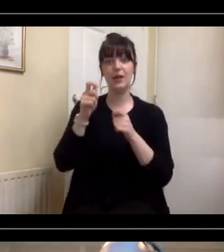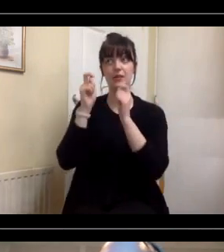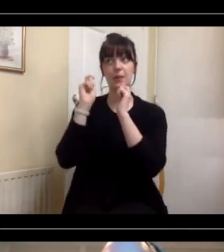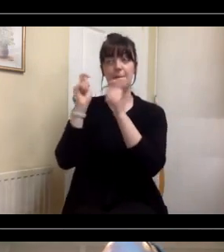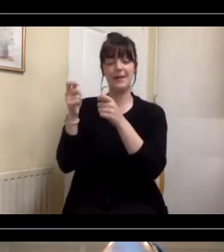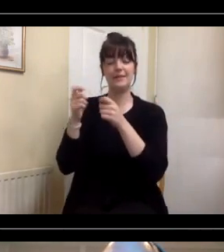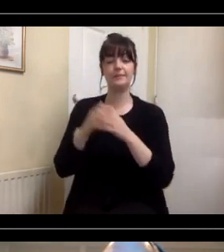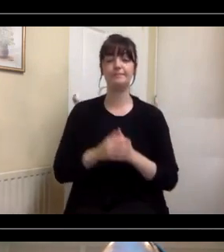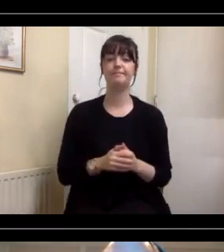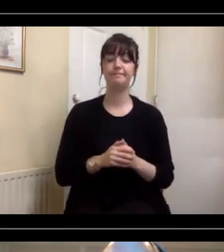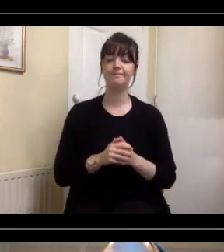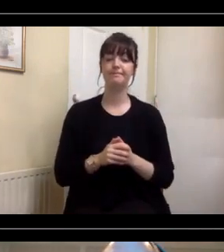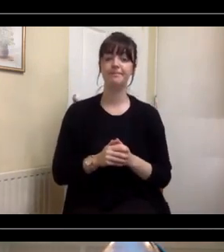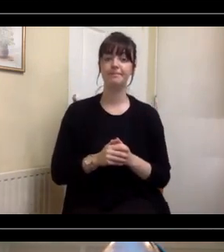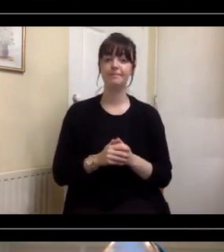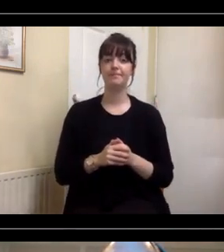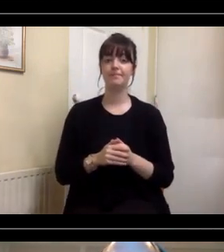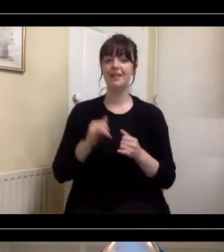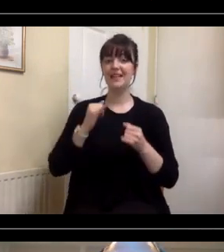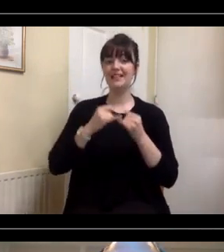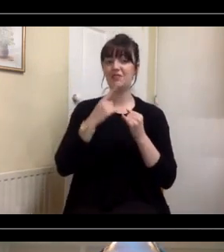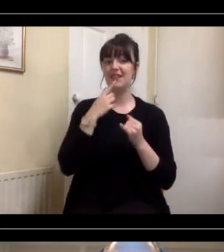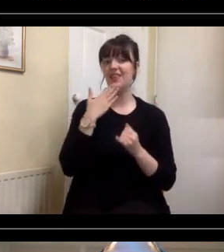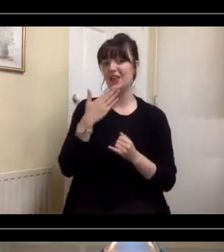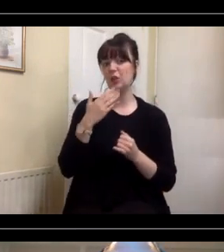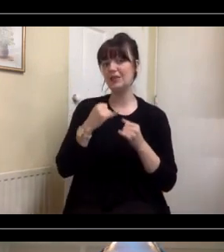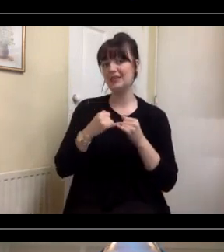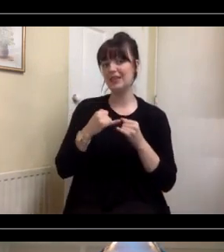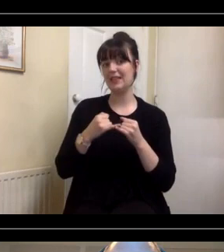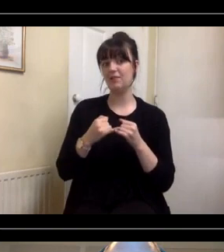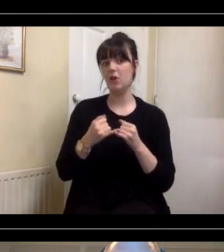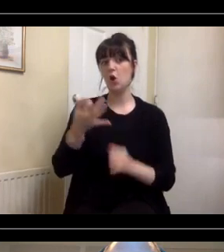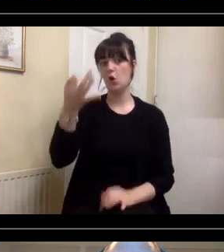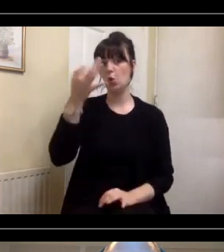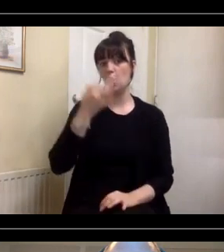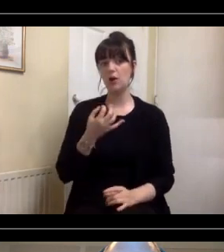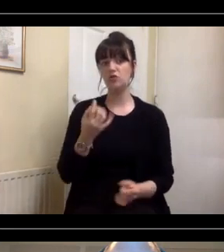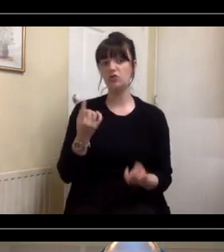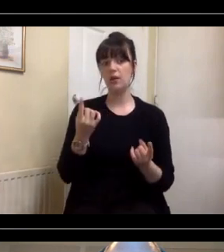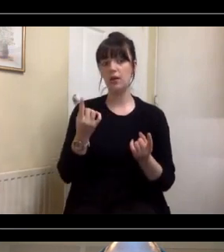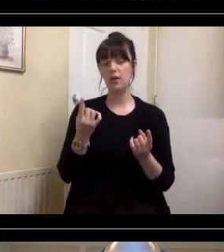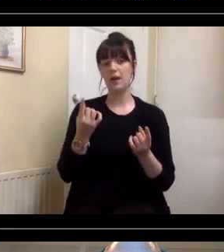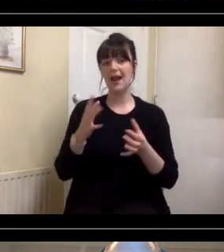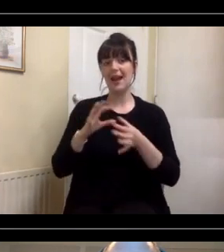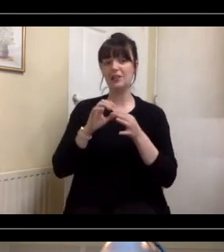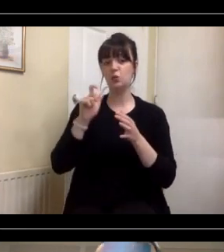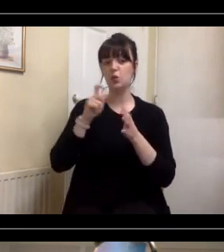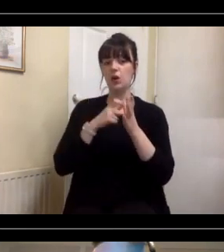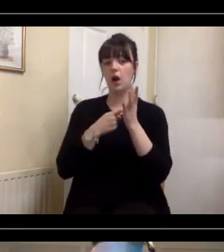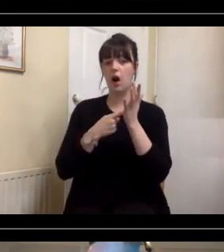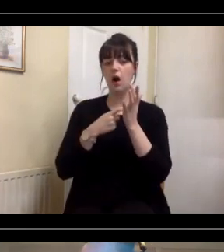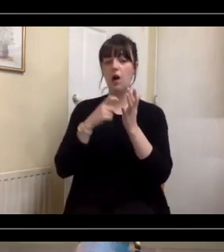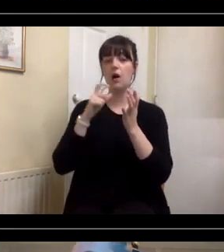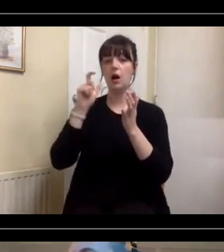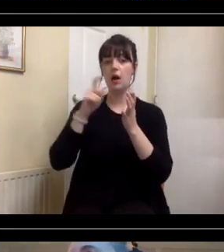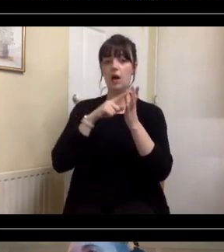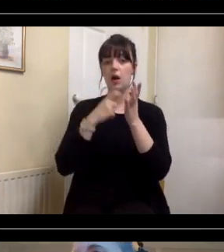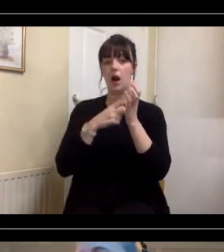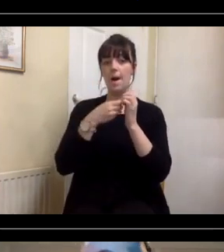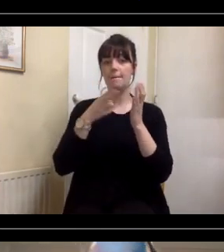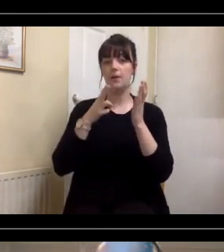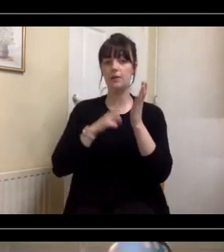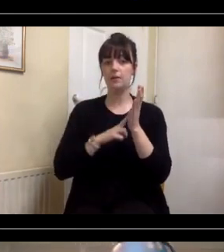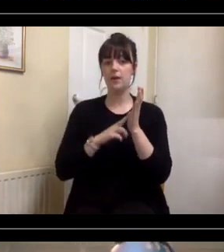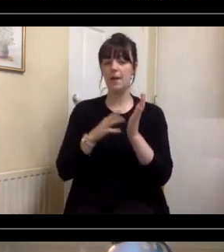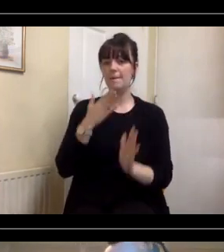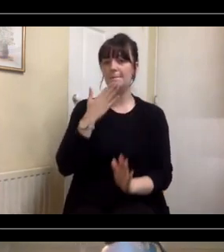will. Thanks, Steve. Okay, a question's come in now about carbon. Someone's asking, please, can we estimate